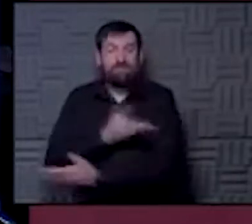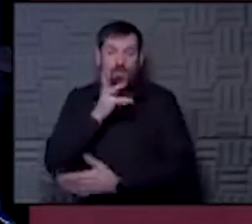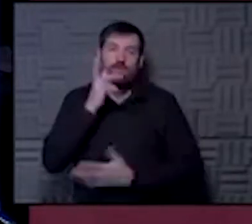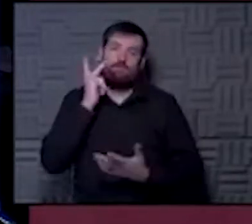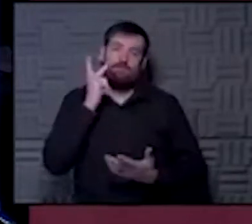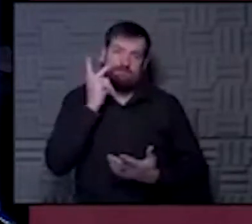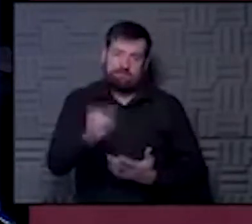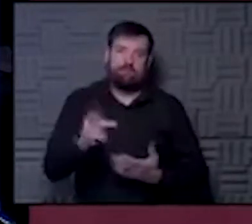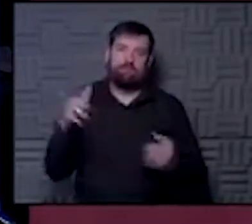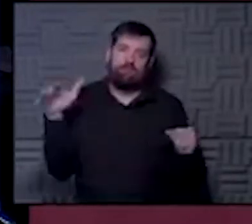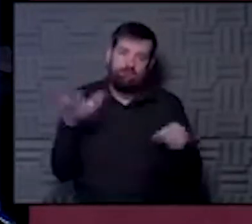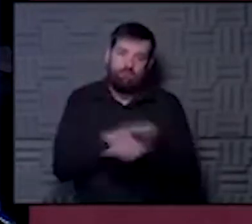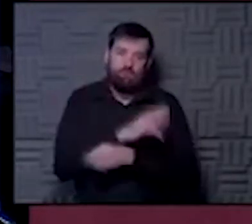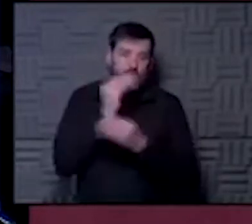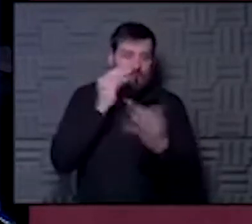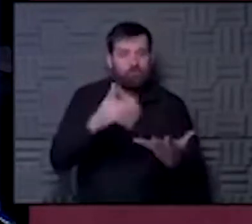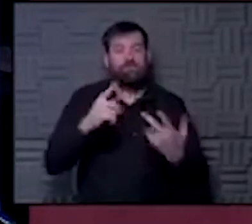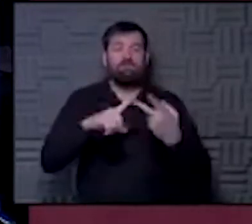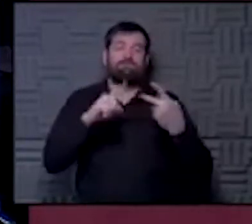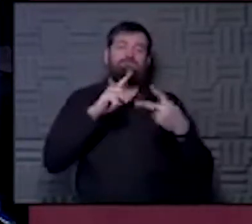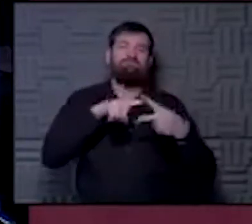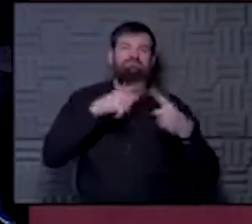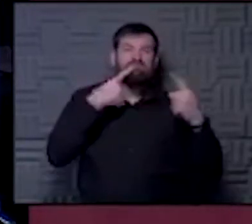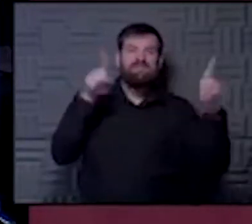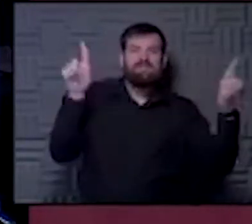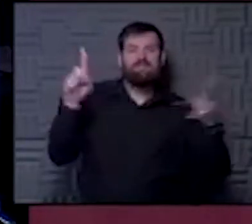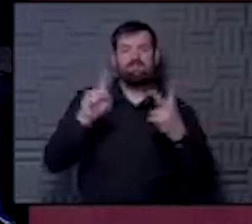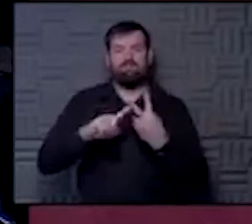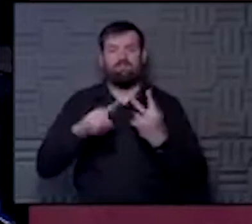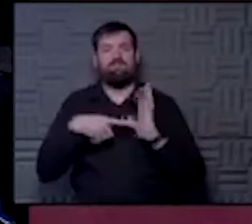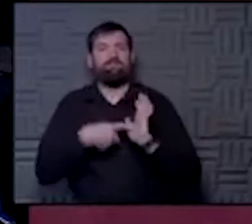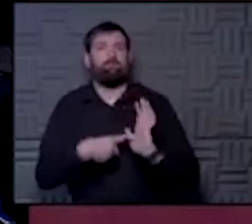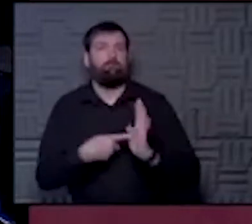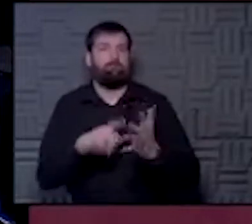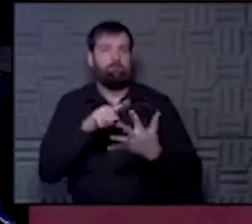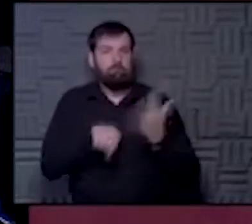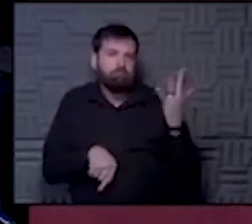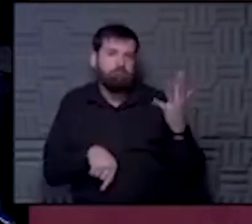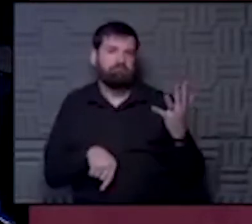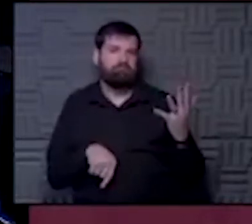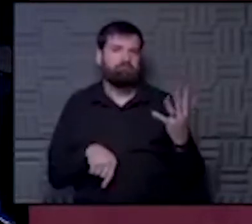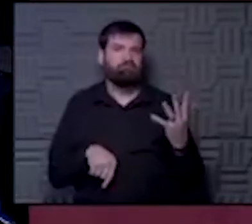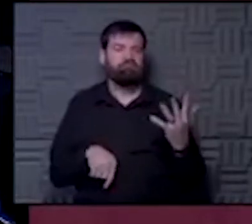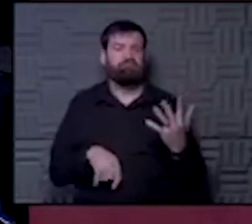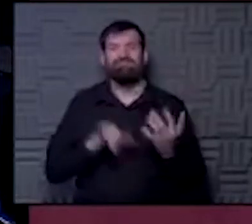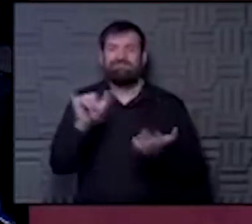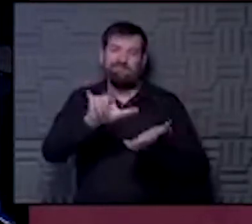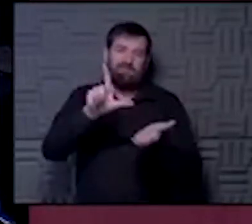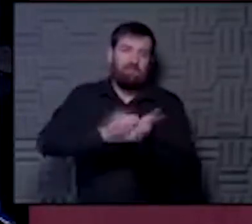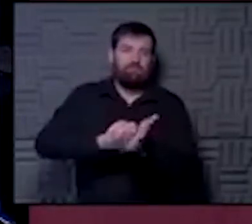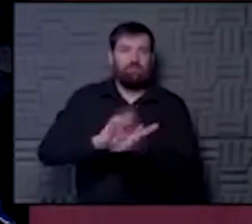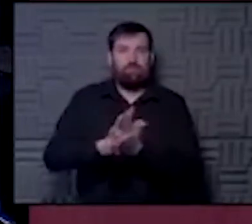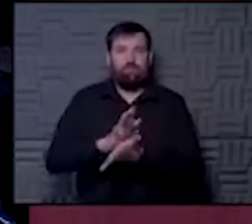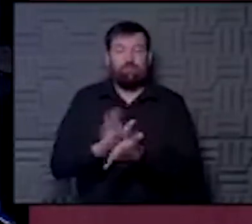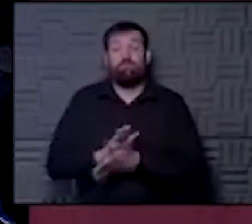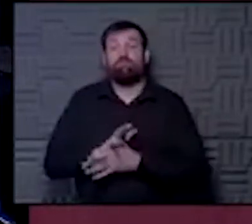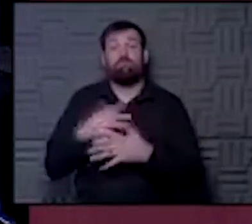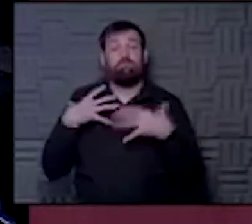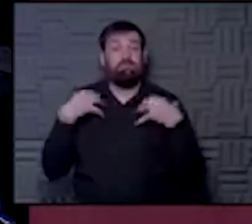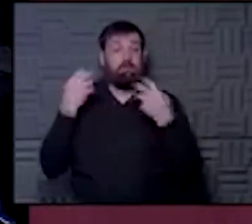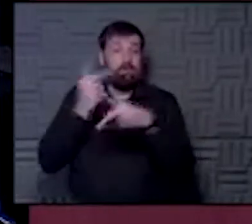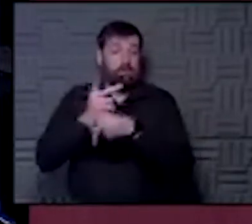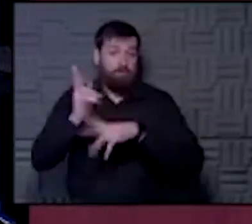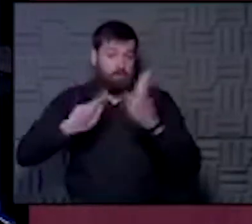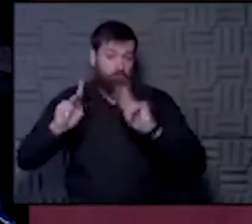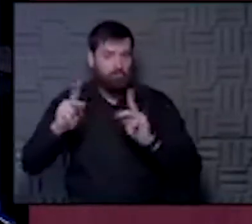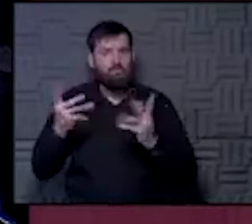data, meaning about the side effects and the efficacy and all that you would see in a published paper. And I think that'll be important because healthcare workers tend to be people